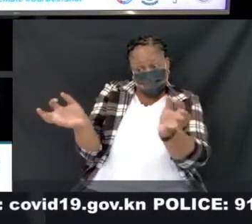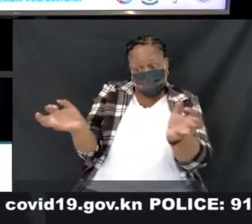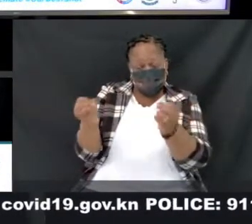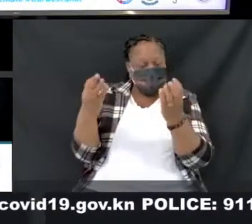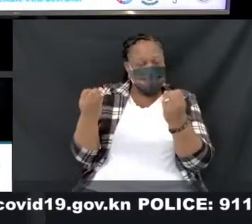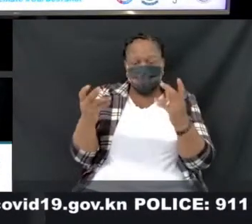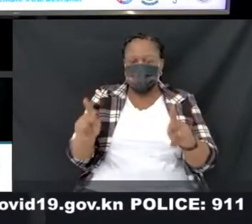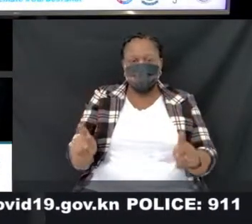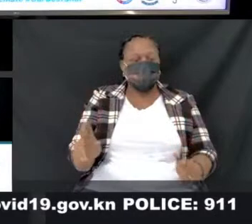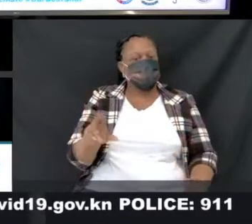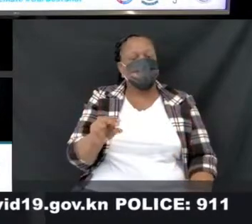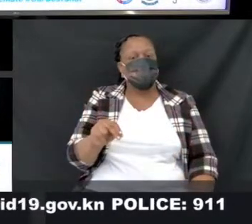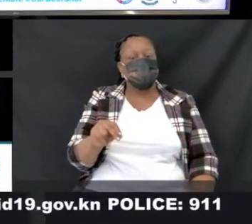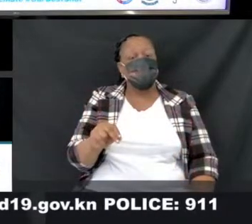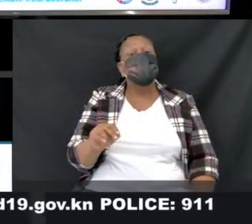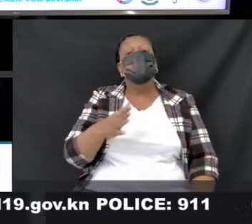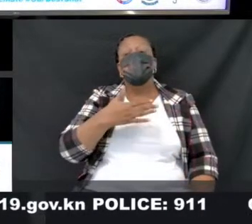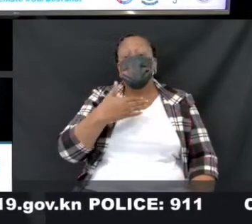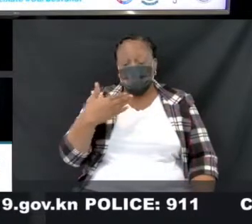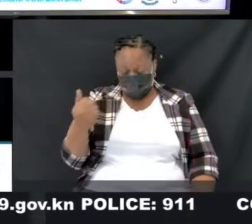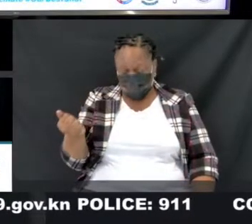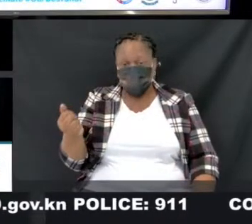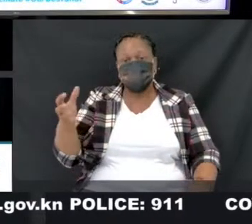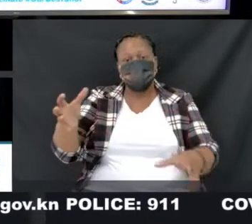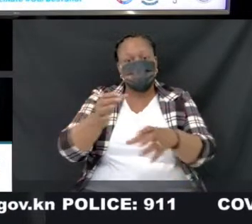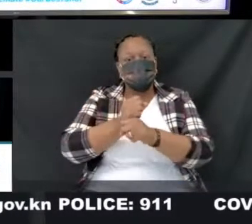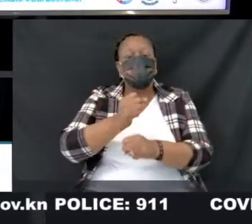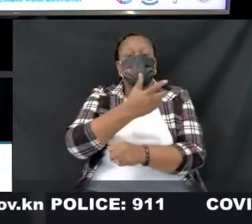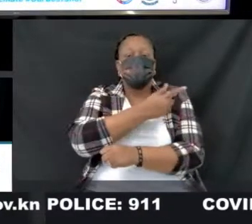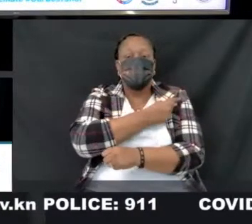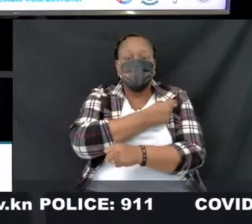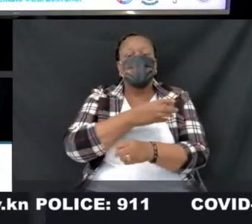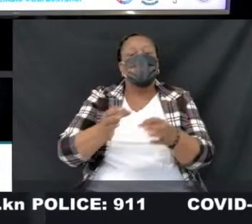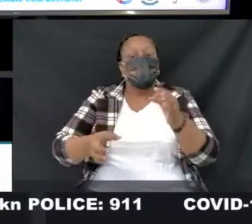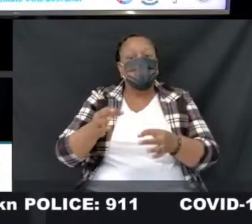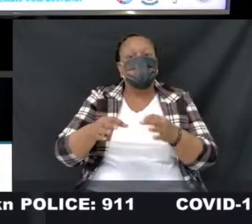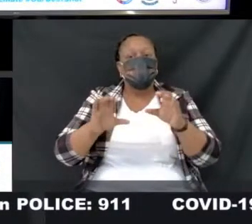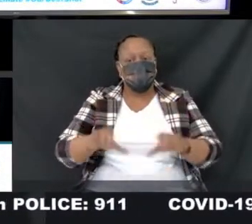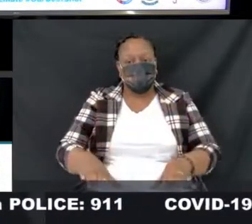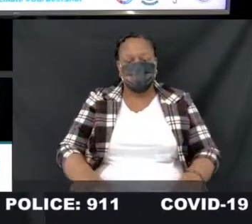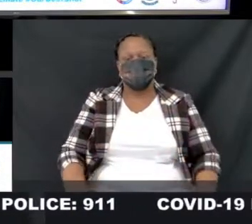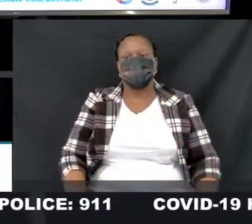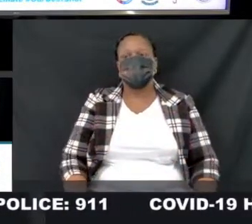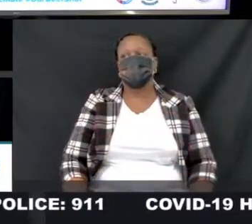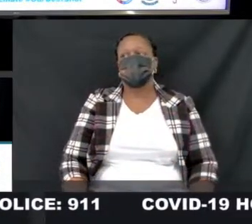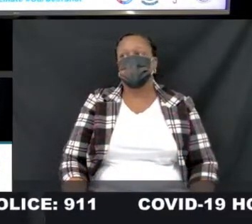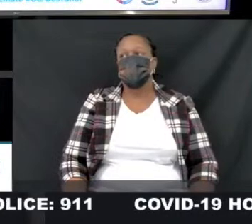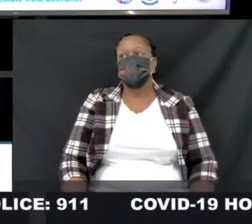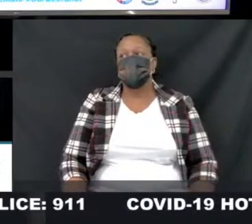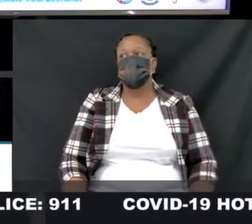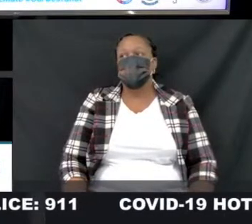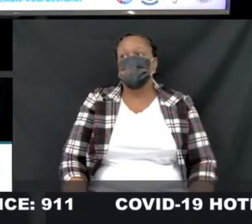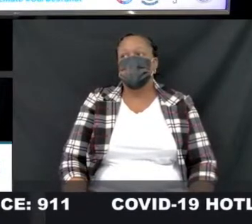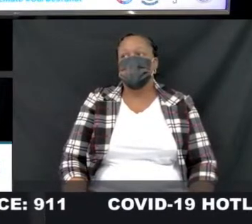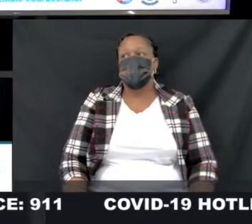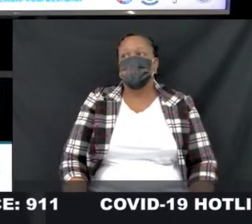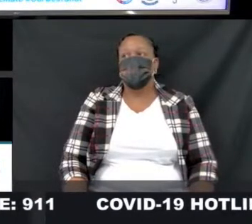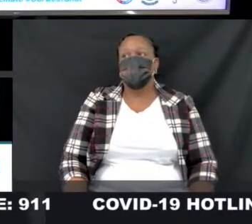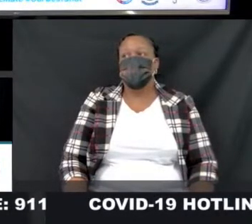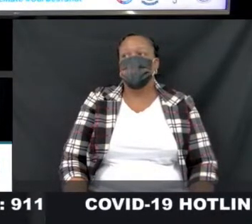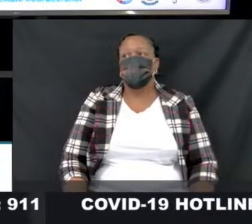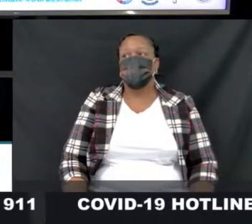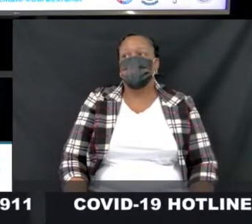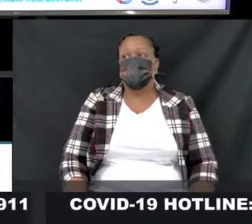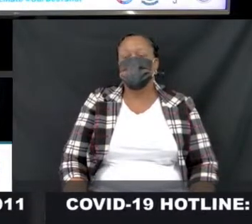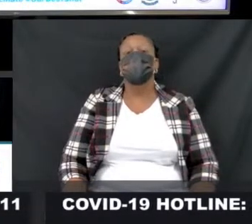get vaccinated and boosted as indicated. We should now start to pivot to a near free movement